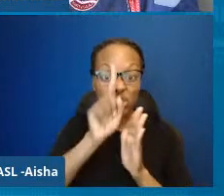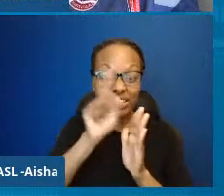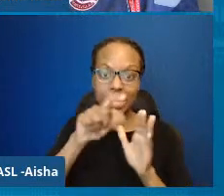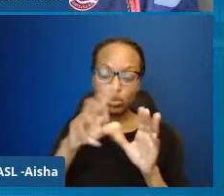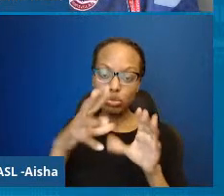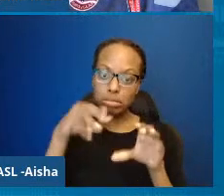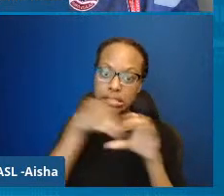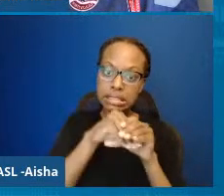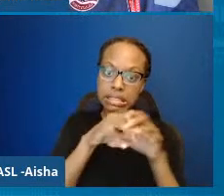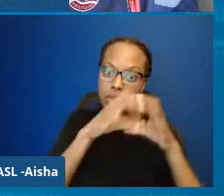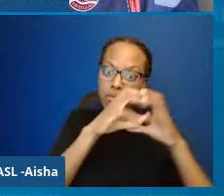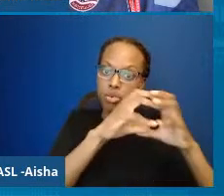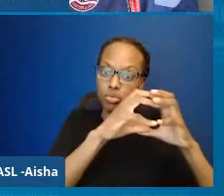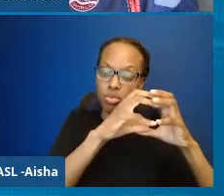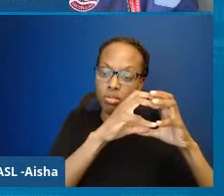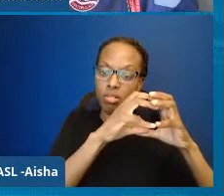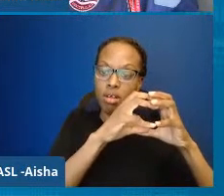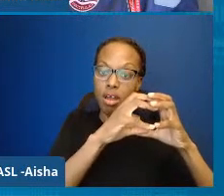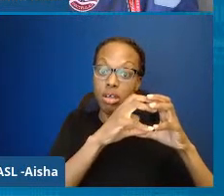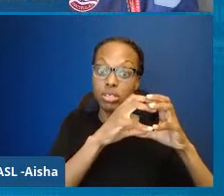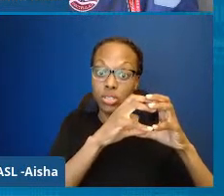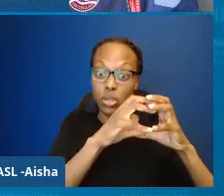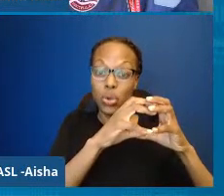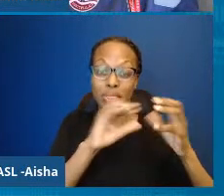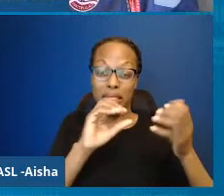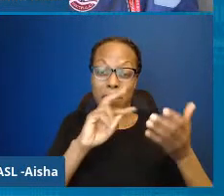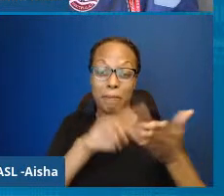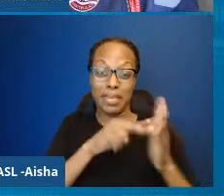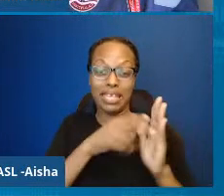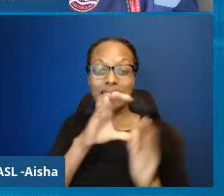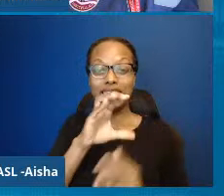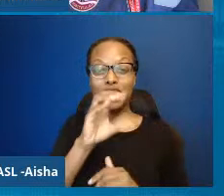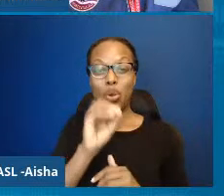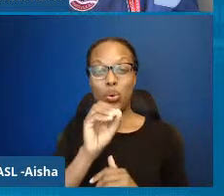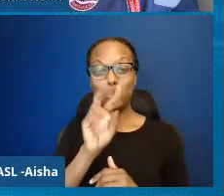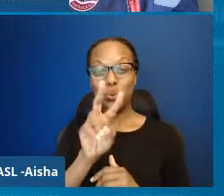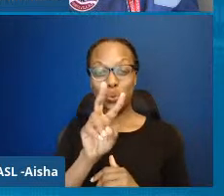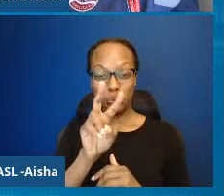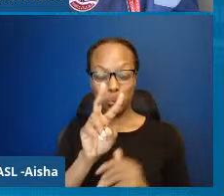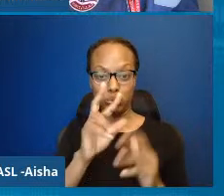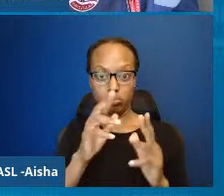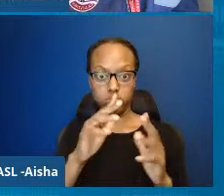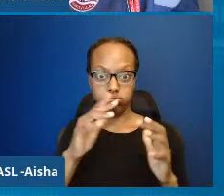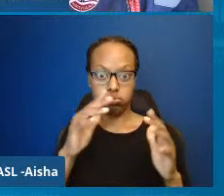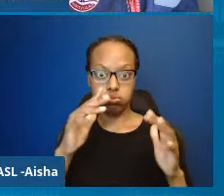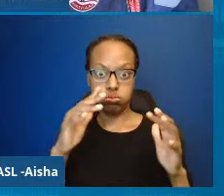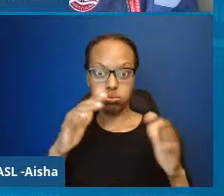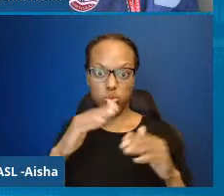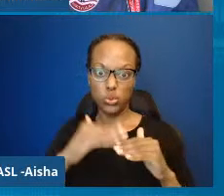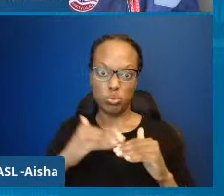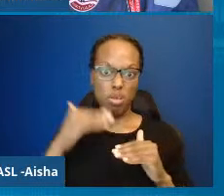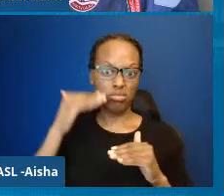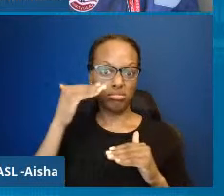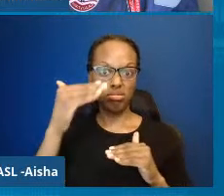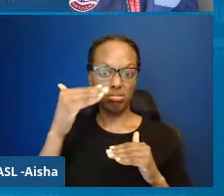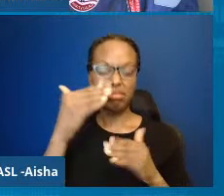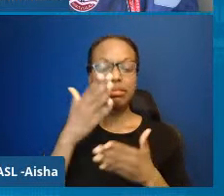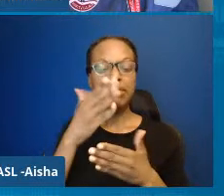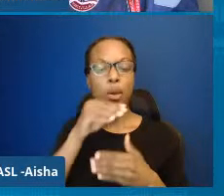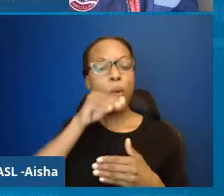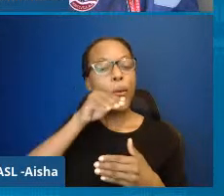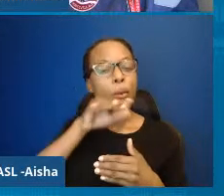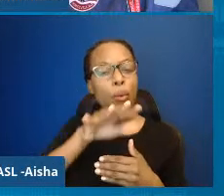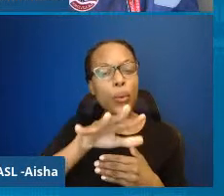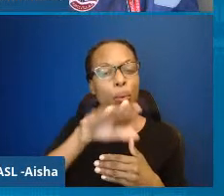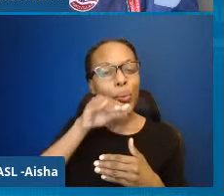lunar module. So it was a buildup of carbon dioxide. Oh, okay. Which is part of what we breathe out